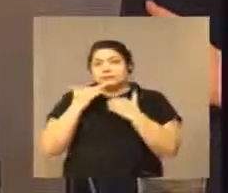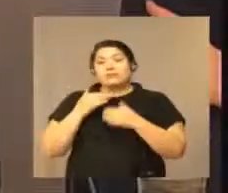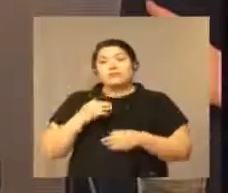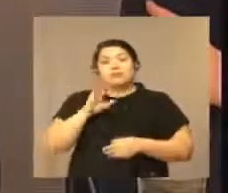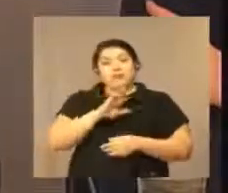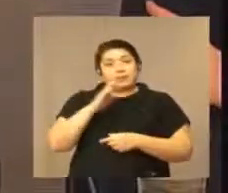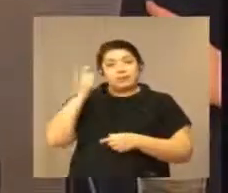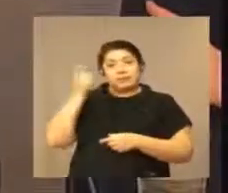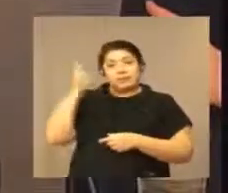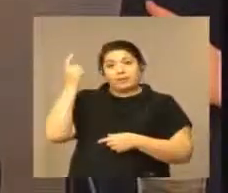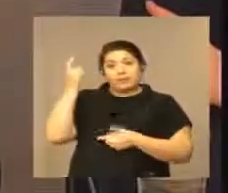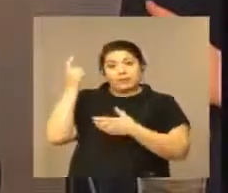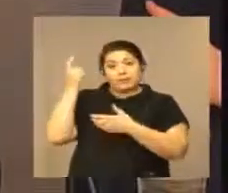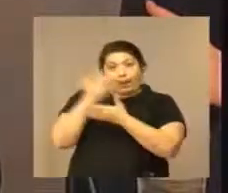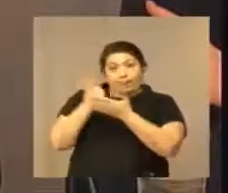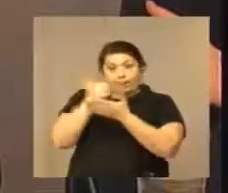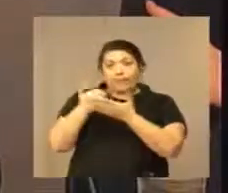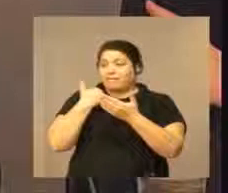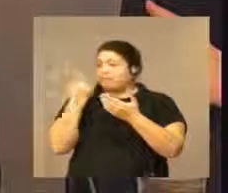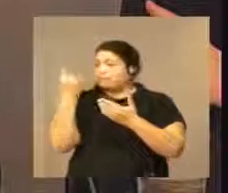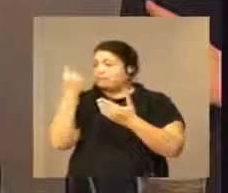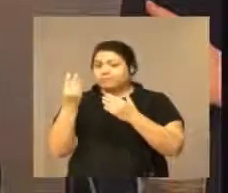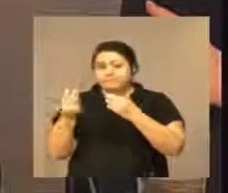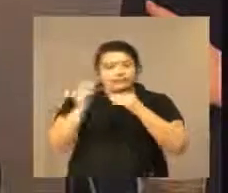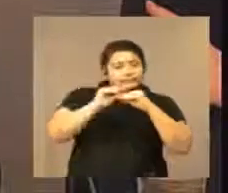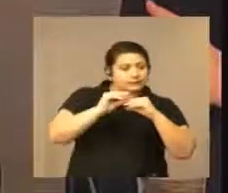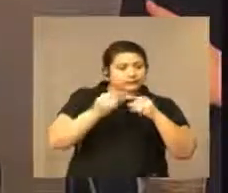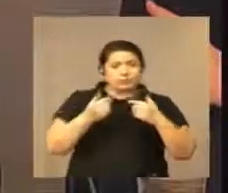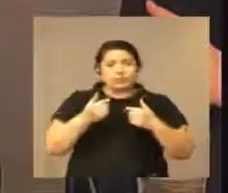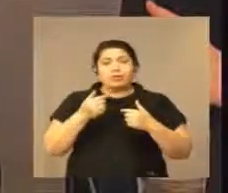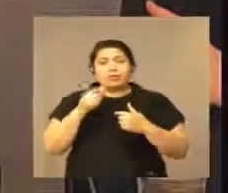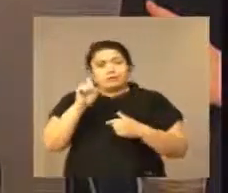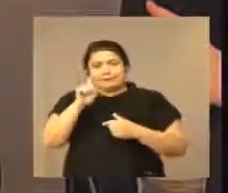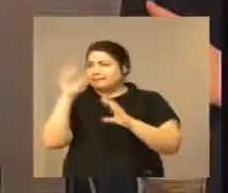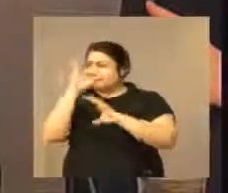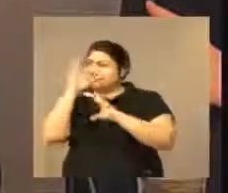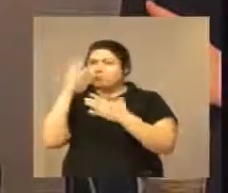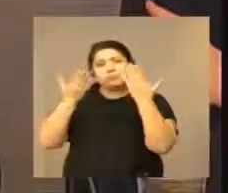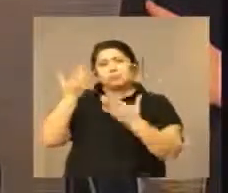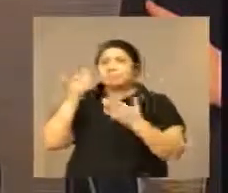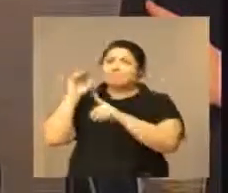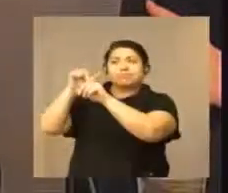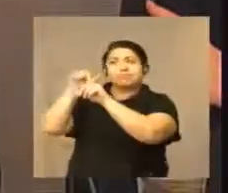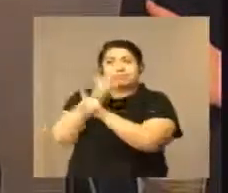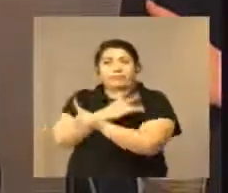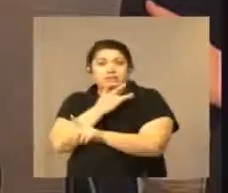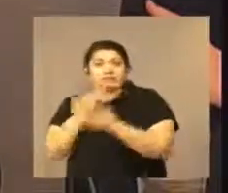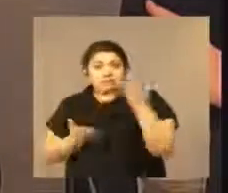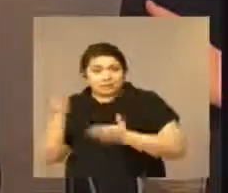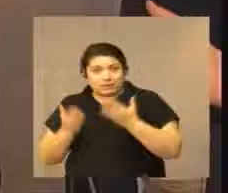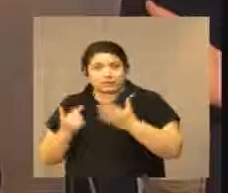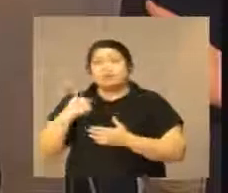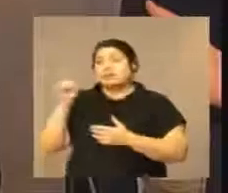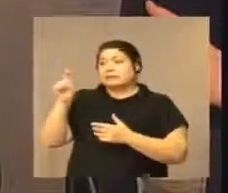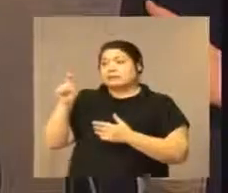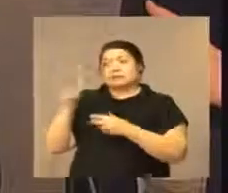we definitely need to take a look at that, or maybe find some key points that we can work on with the provinces to say, you know what, maybe we need to increase